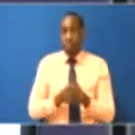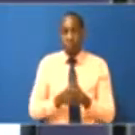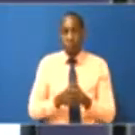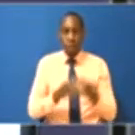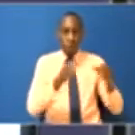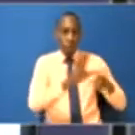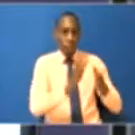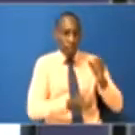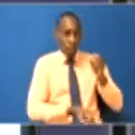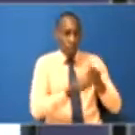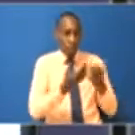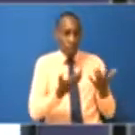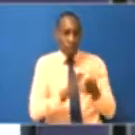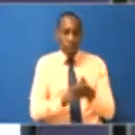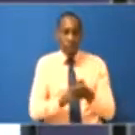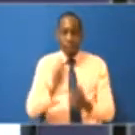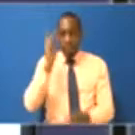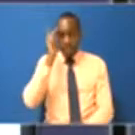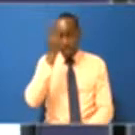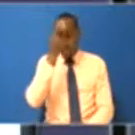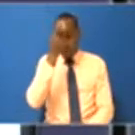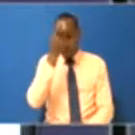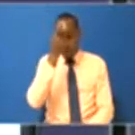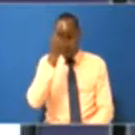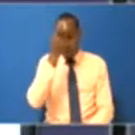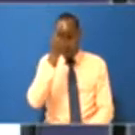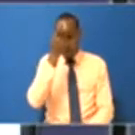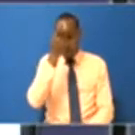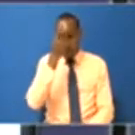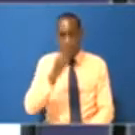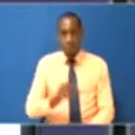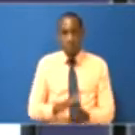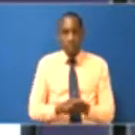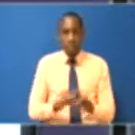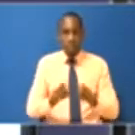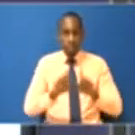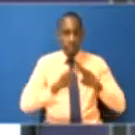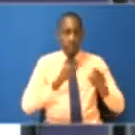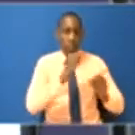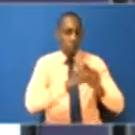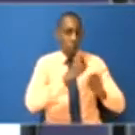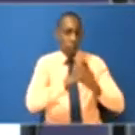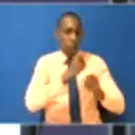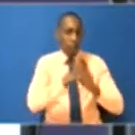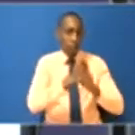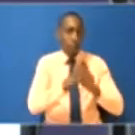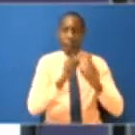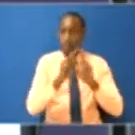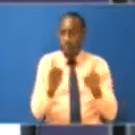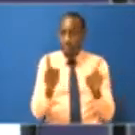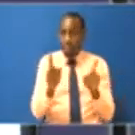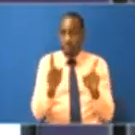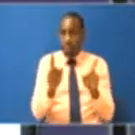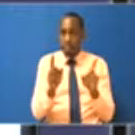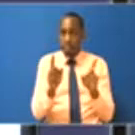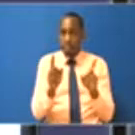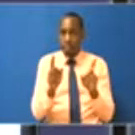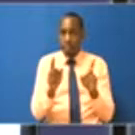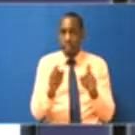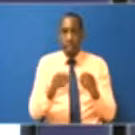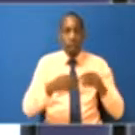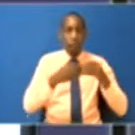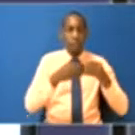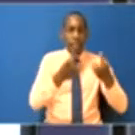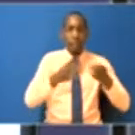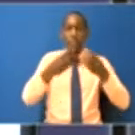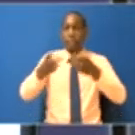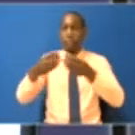body was set up by evans cadero and and kind of began working but was always tokenistic